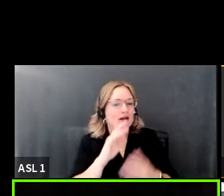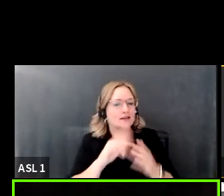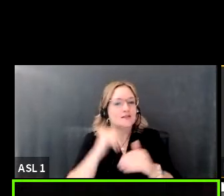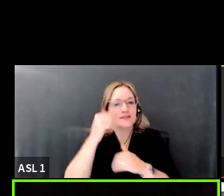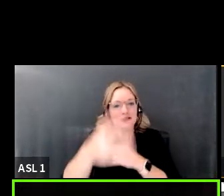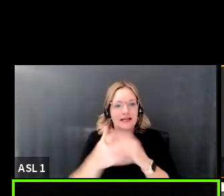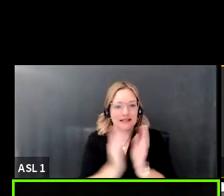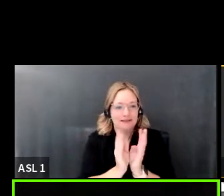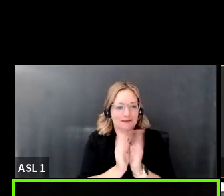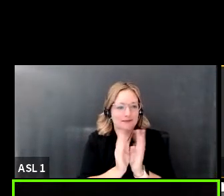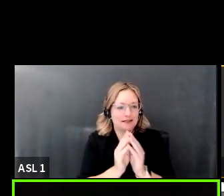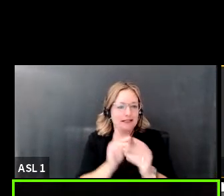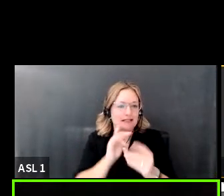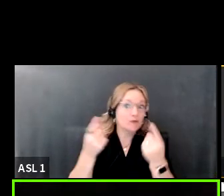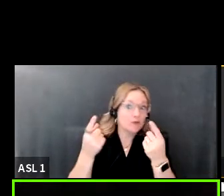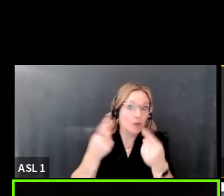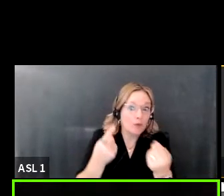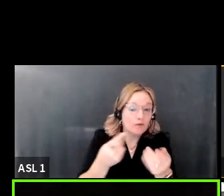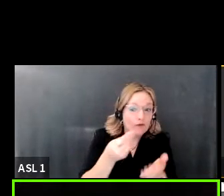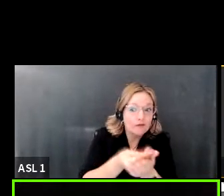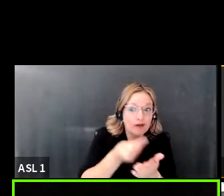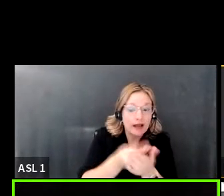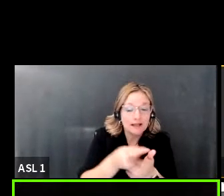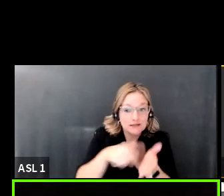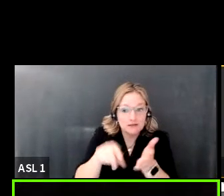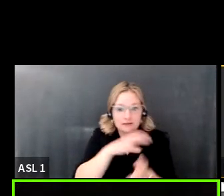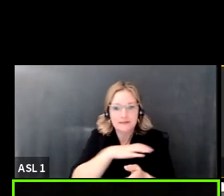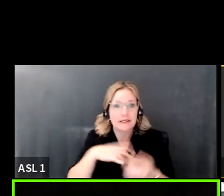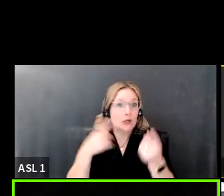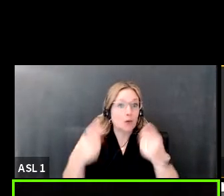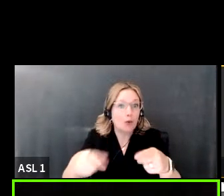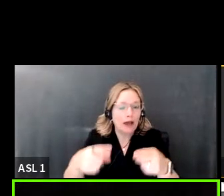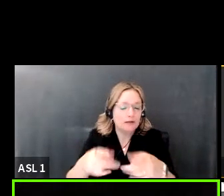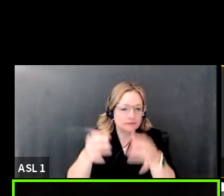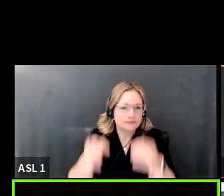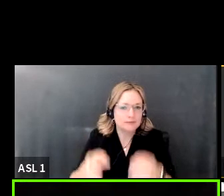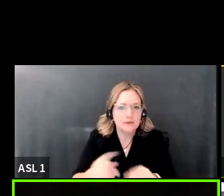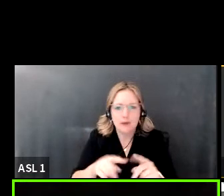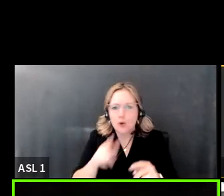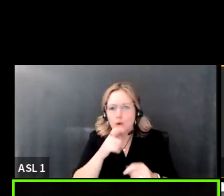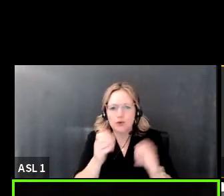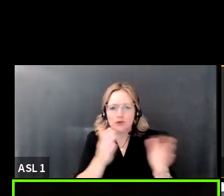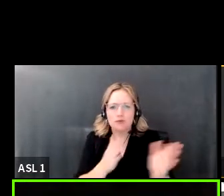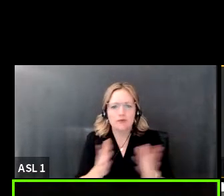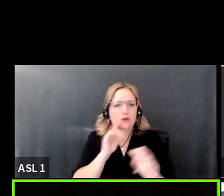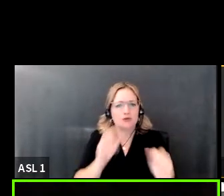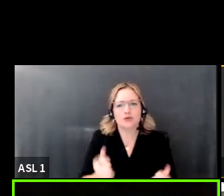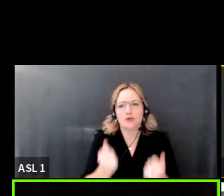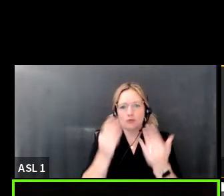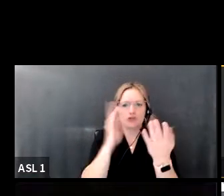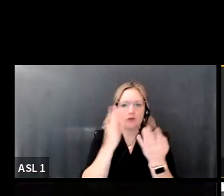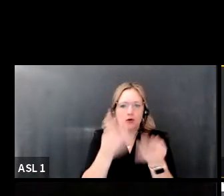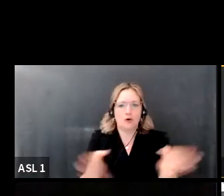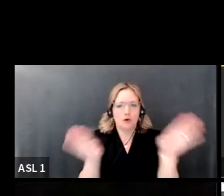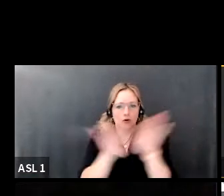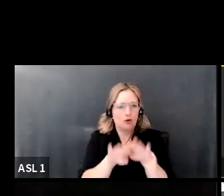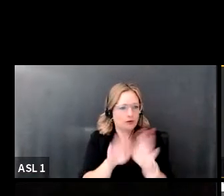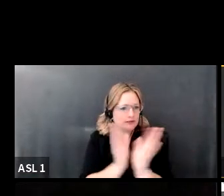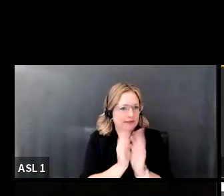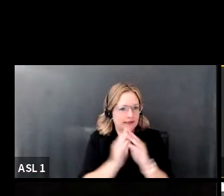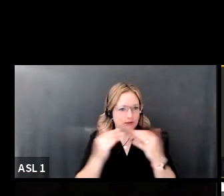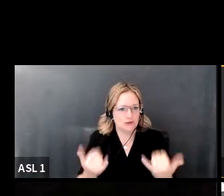committee is still to be determined and i'm wondering if i could find anybody who'd be prepared to move a motion for a german i would do